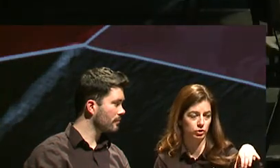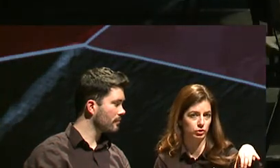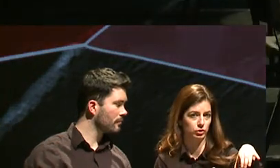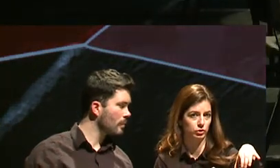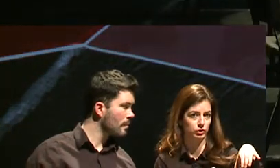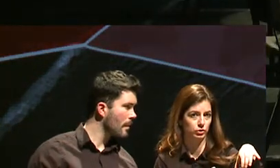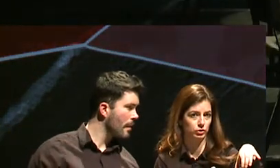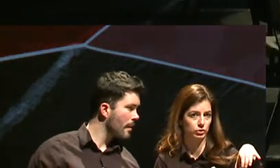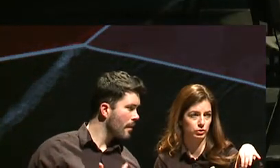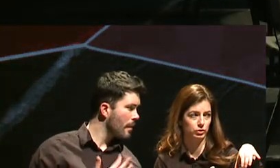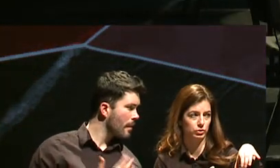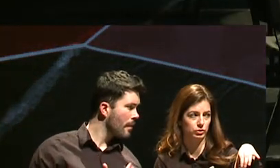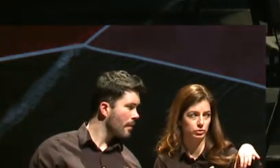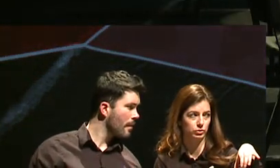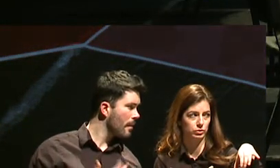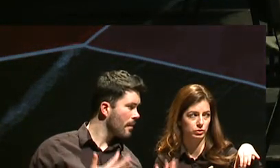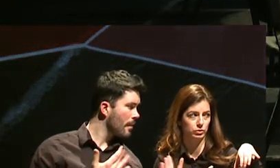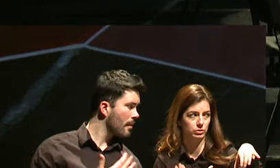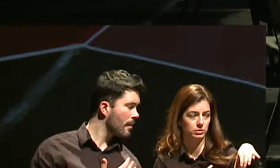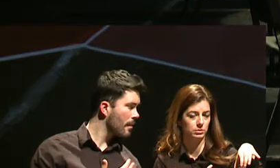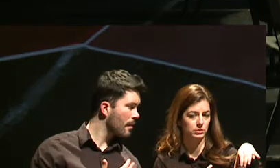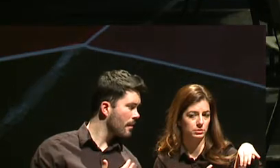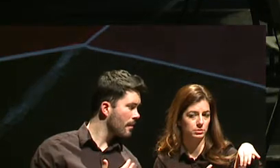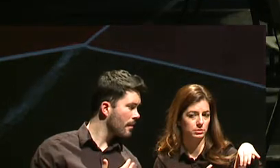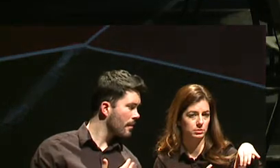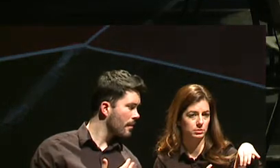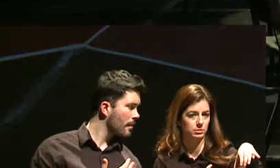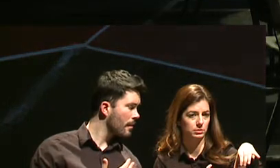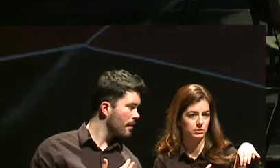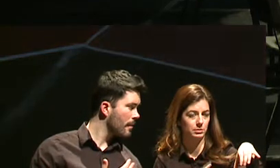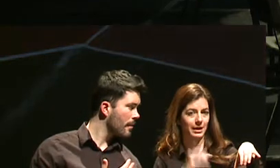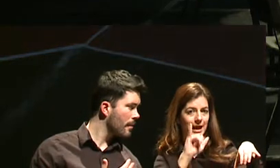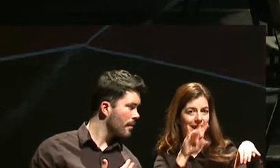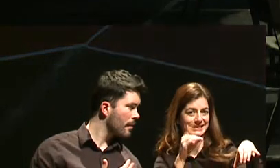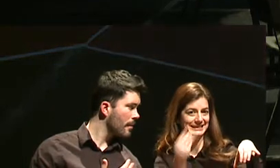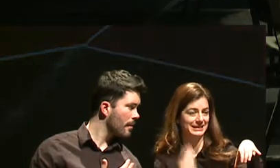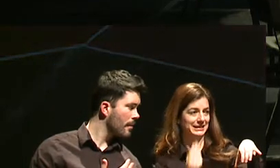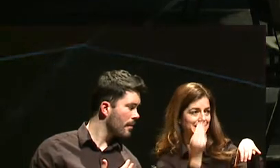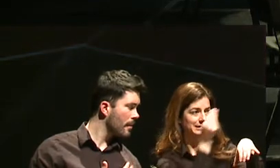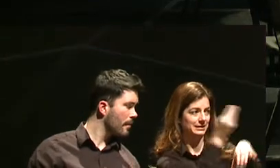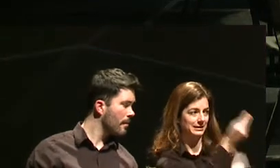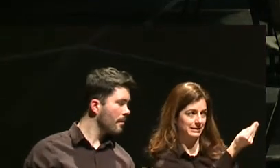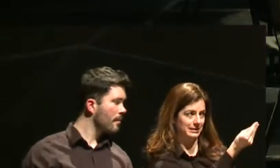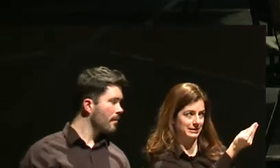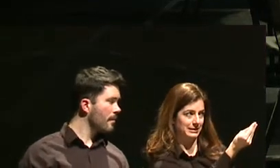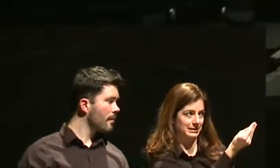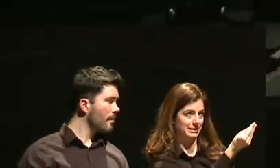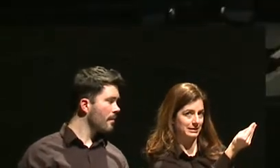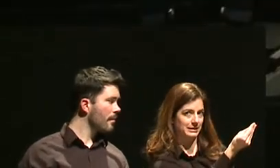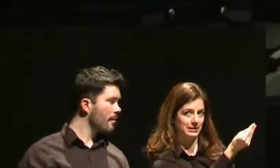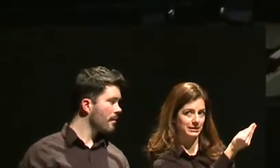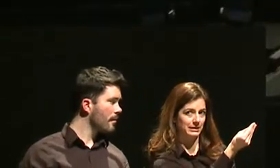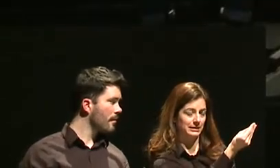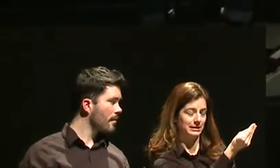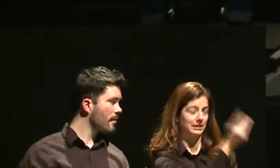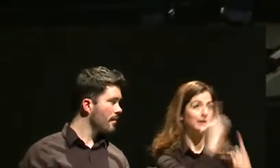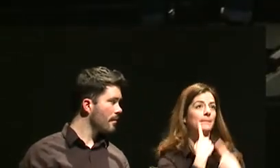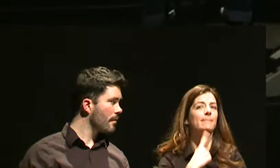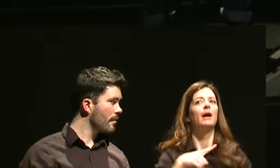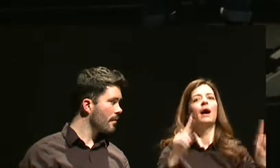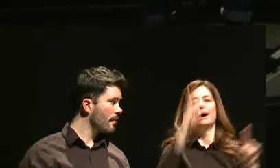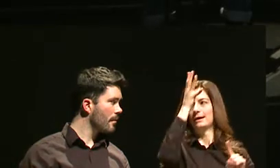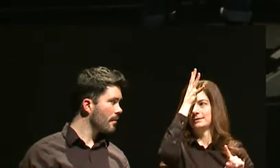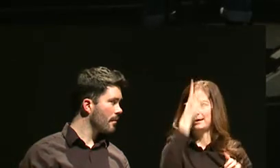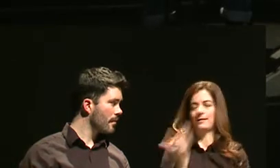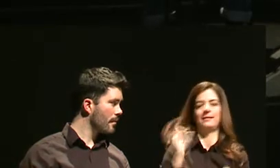Three. Eternities. Pass. Everyone waves their ID cards at the guards and they get through. My dad gets on a plane.